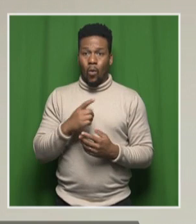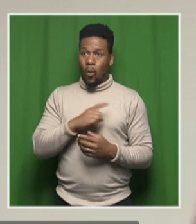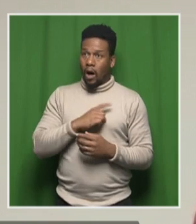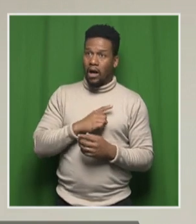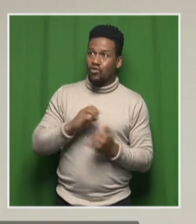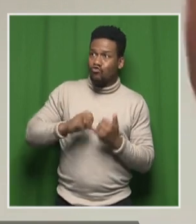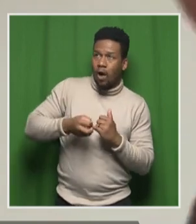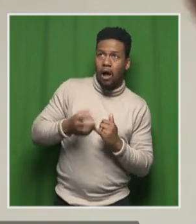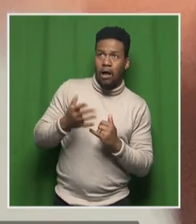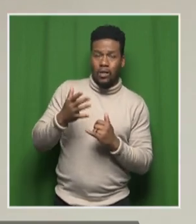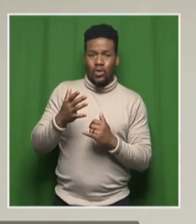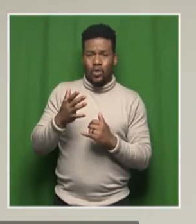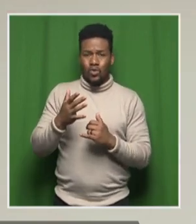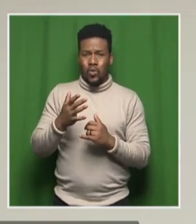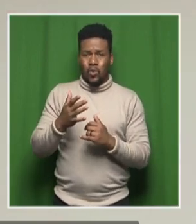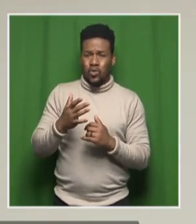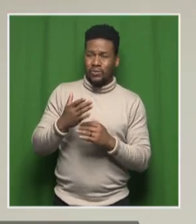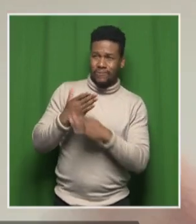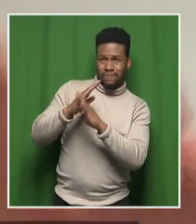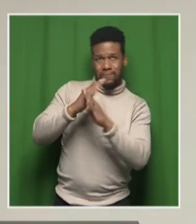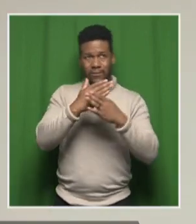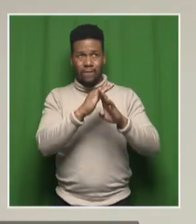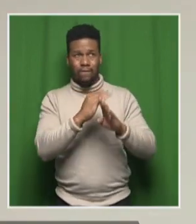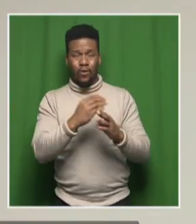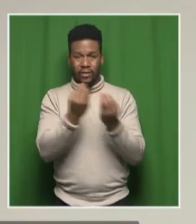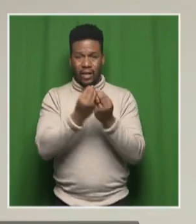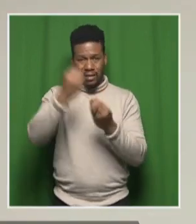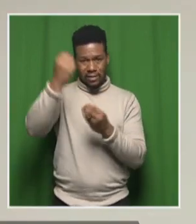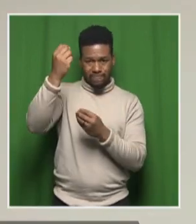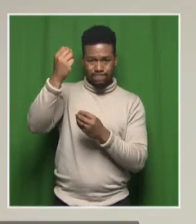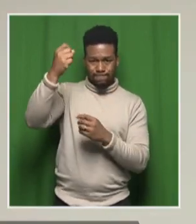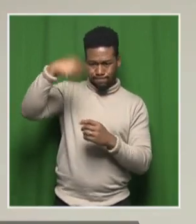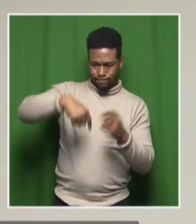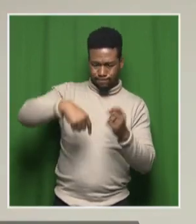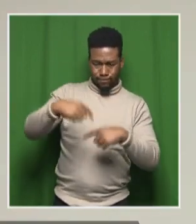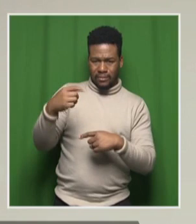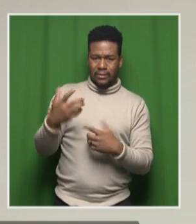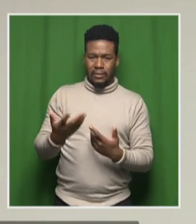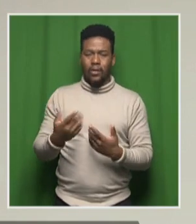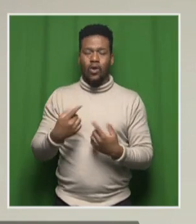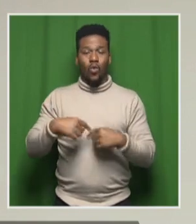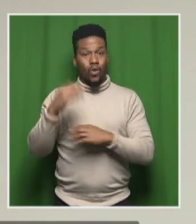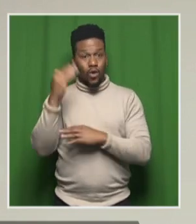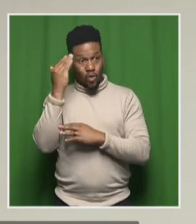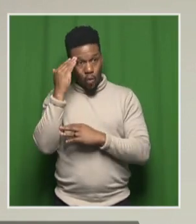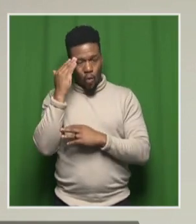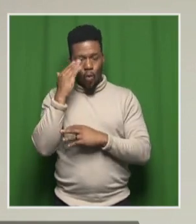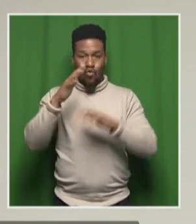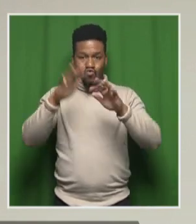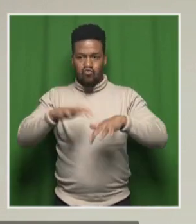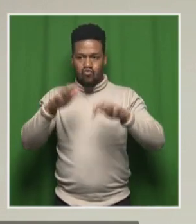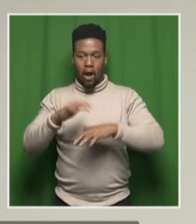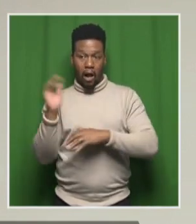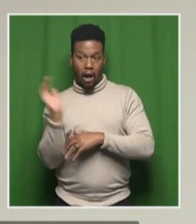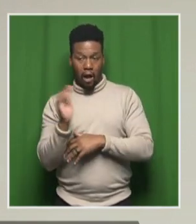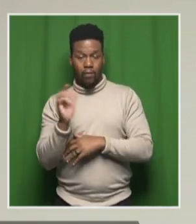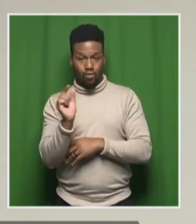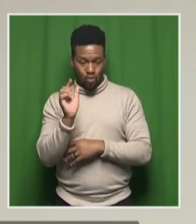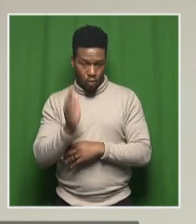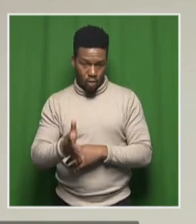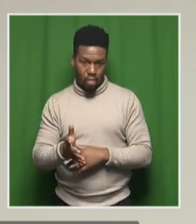were prepared for then the rain which would come, we knew was coming. And